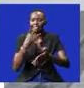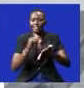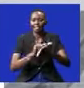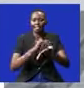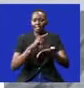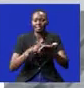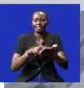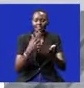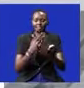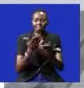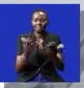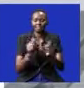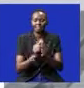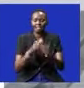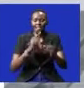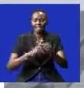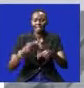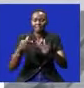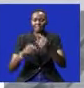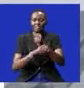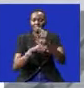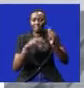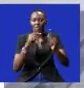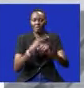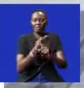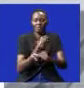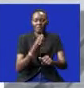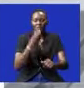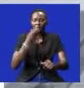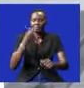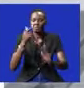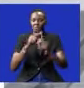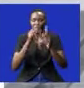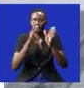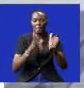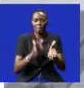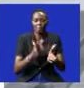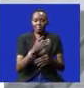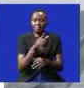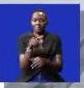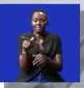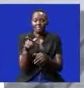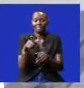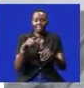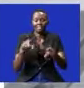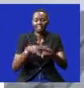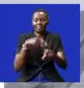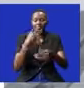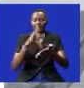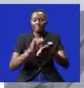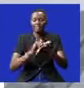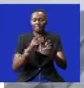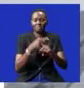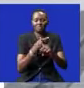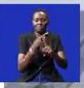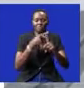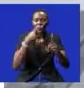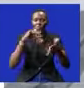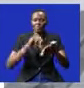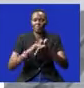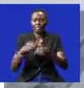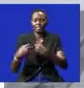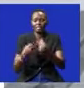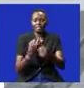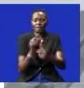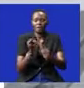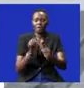eki kindego eko mane ochiwo kony mag chiemo mopogore opogore ne oganda go eko kane oluwo ni kopogore koda midhiero mar